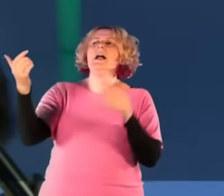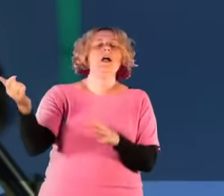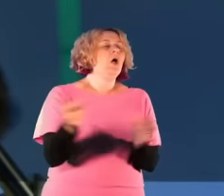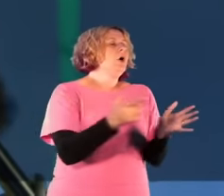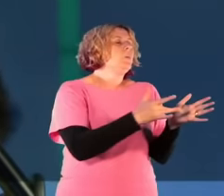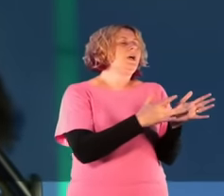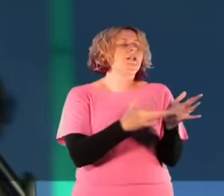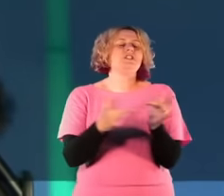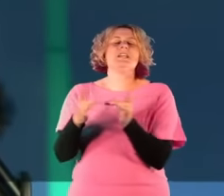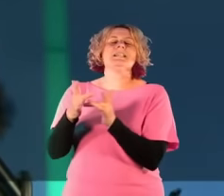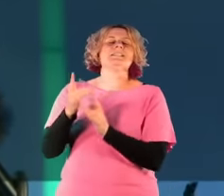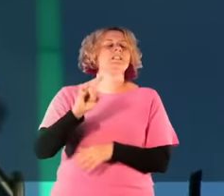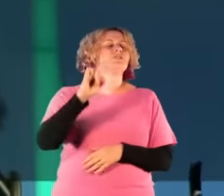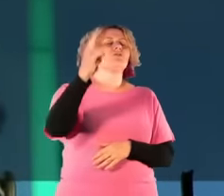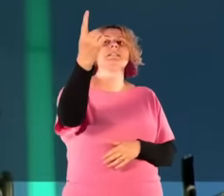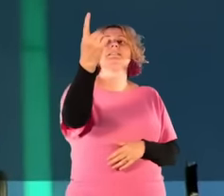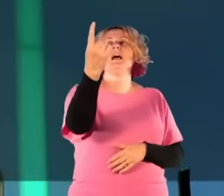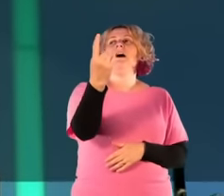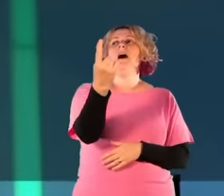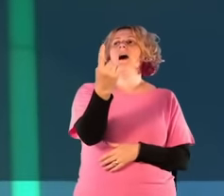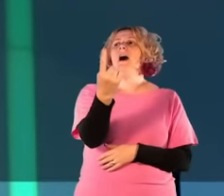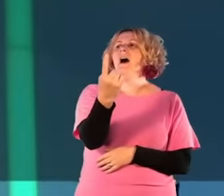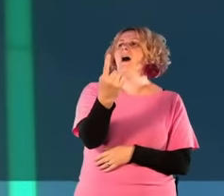day when Jesus